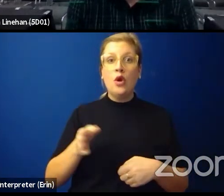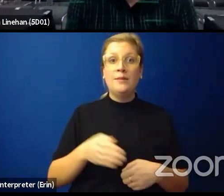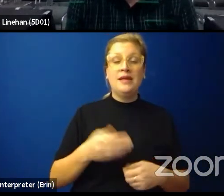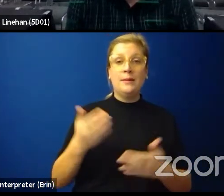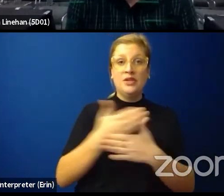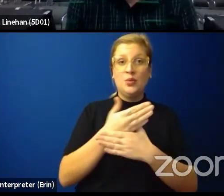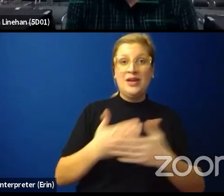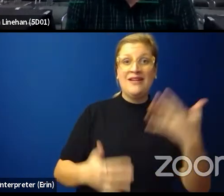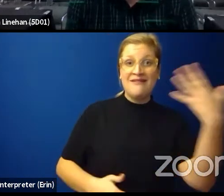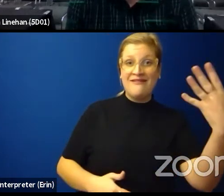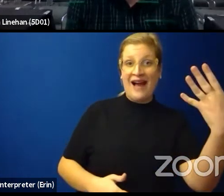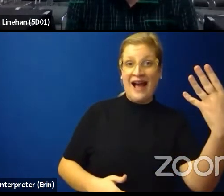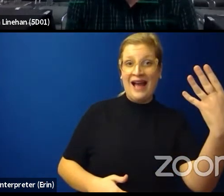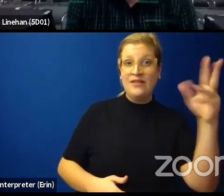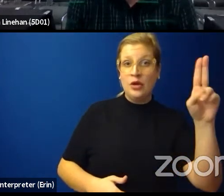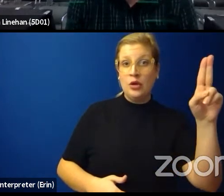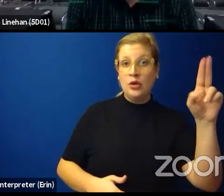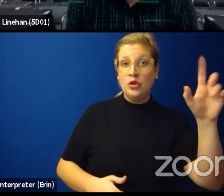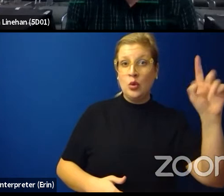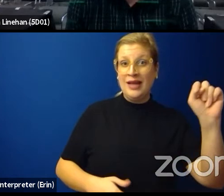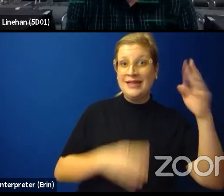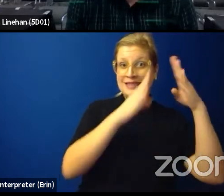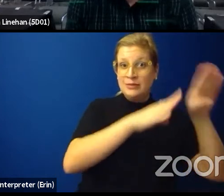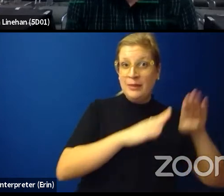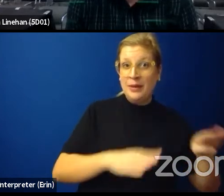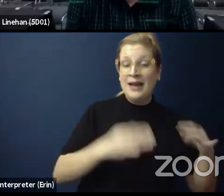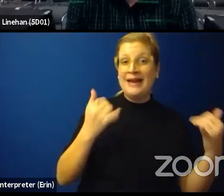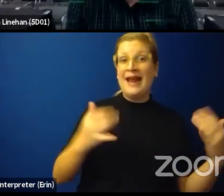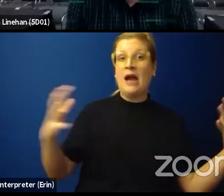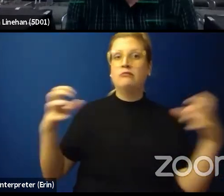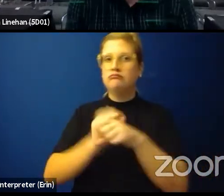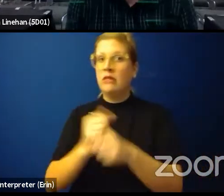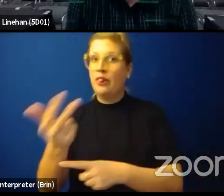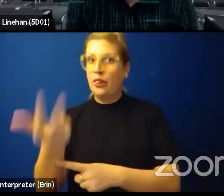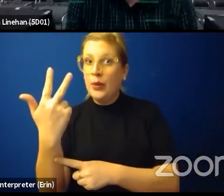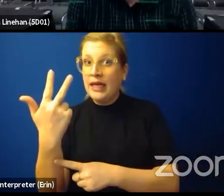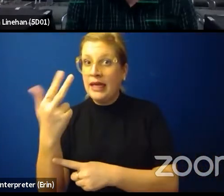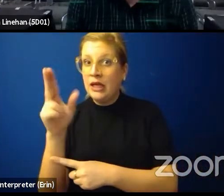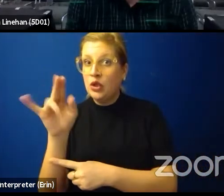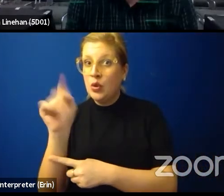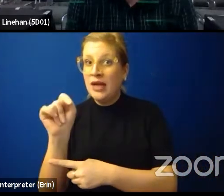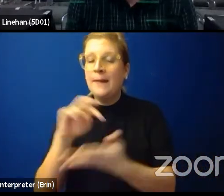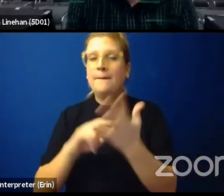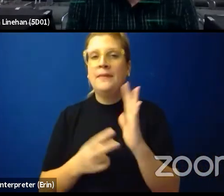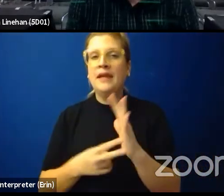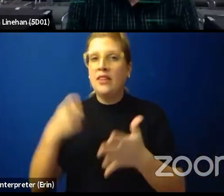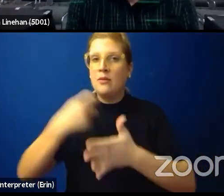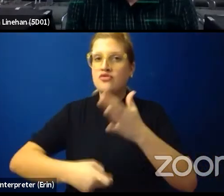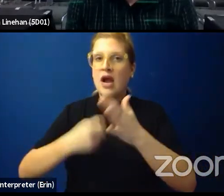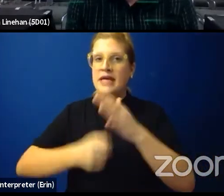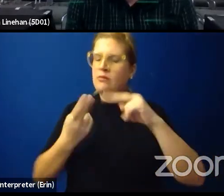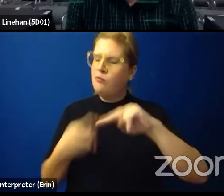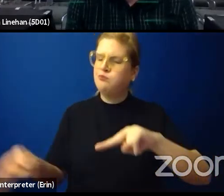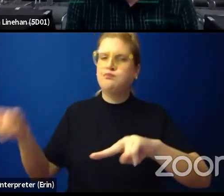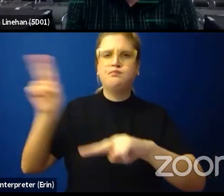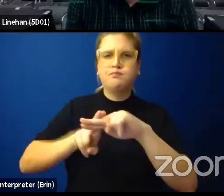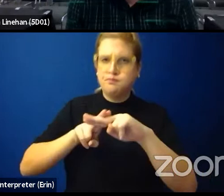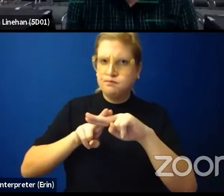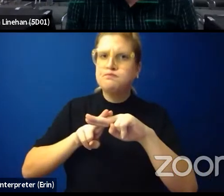5 units and now condensing them into just 3. Yeah. And it just pushes the price point up, as Clarence had